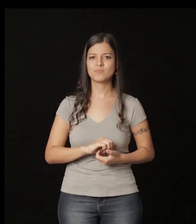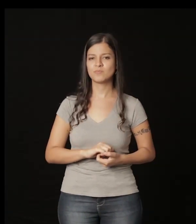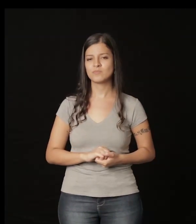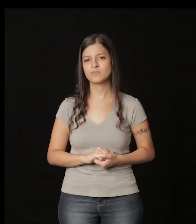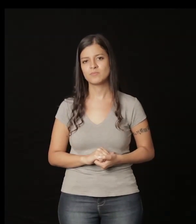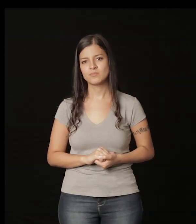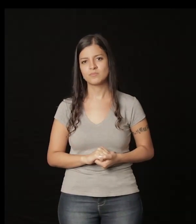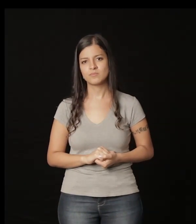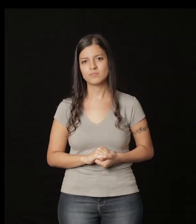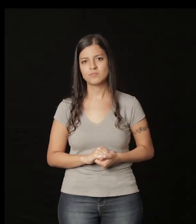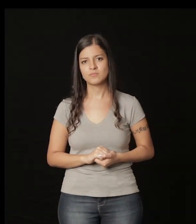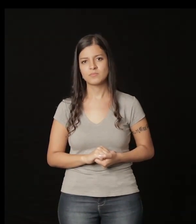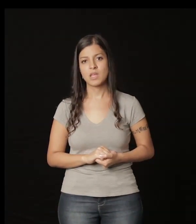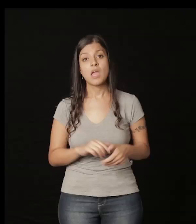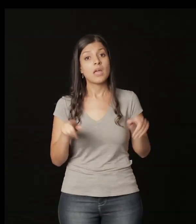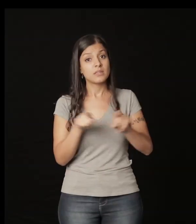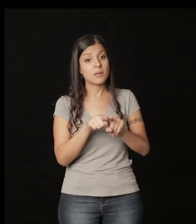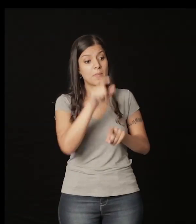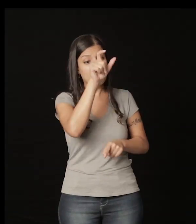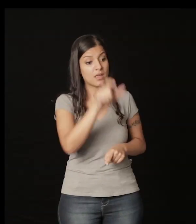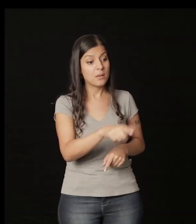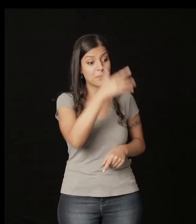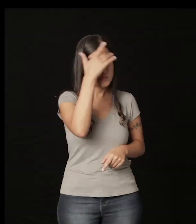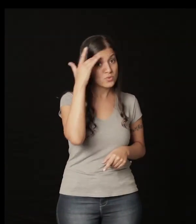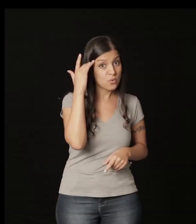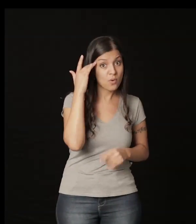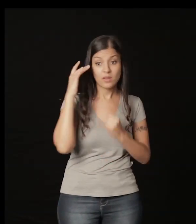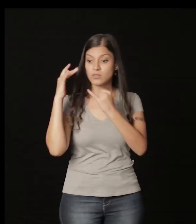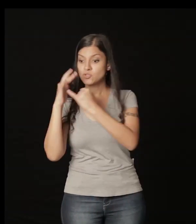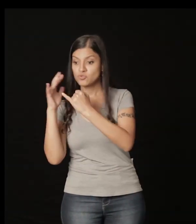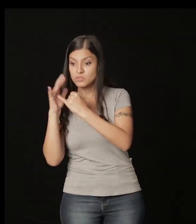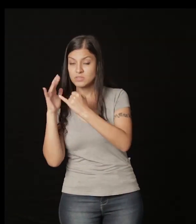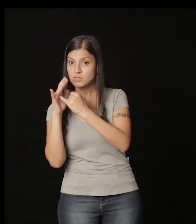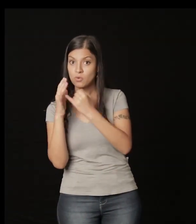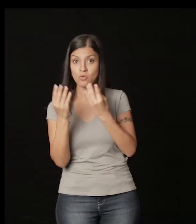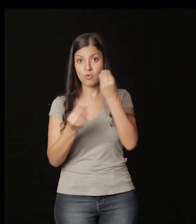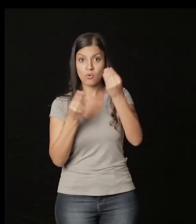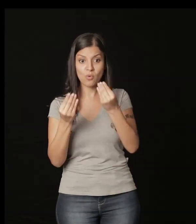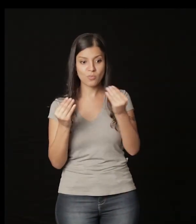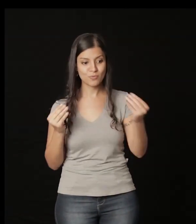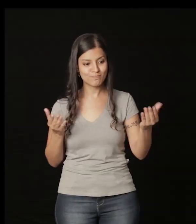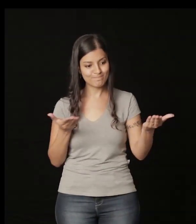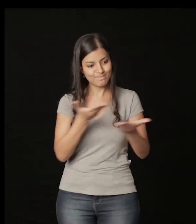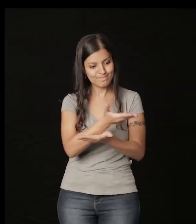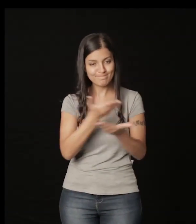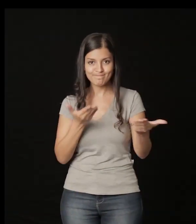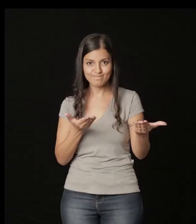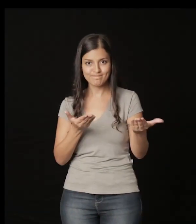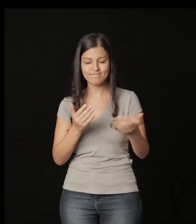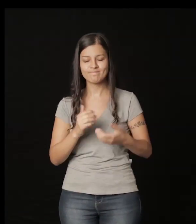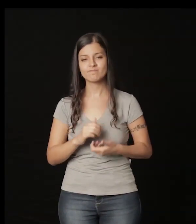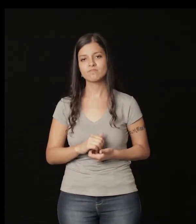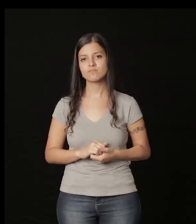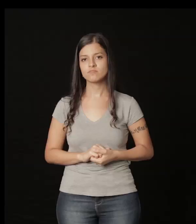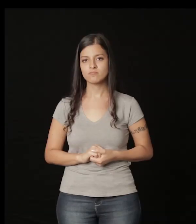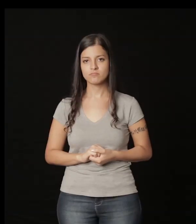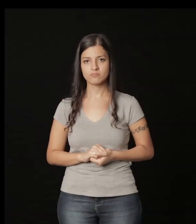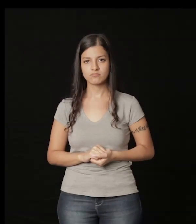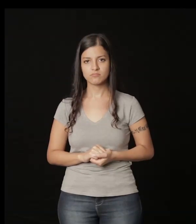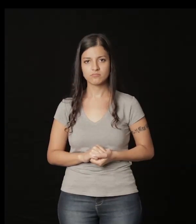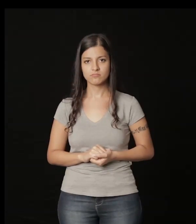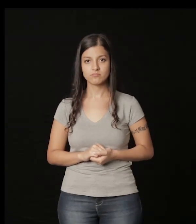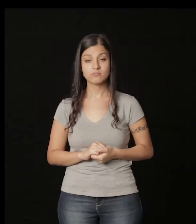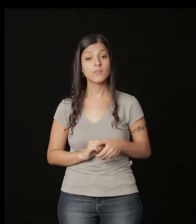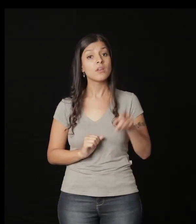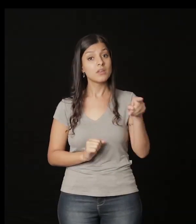were concerned about the idea of the individual in relationship to the institution. And the idea that this person can, you